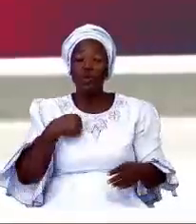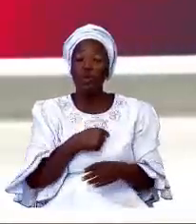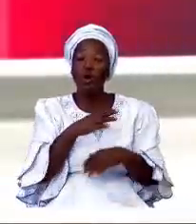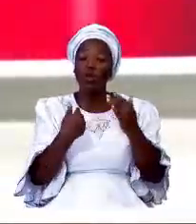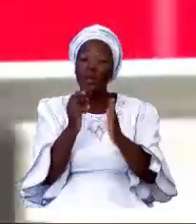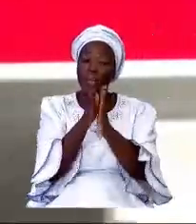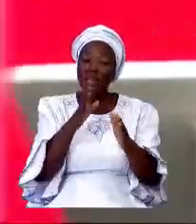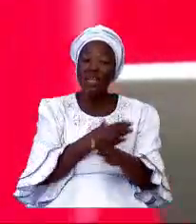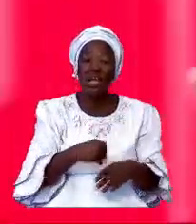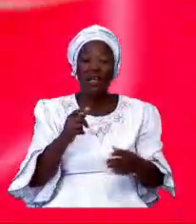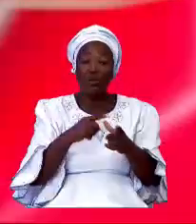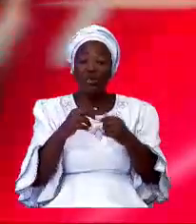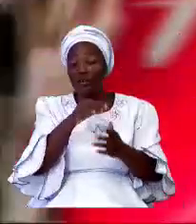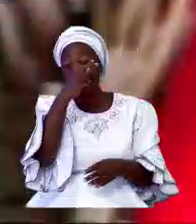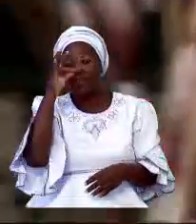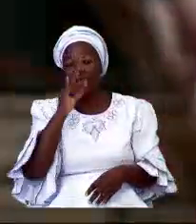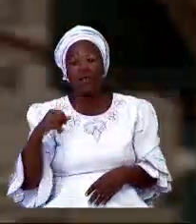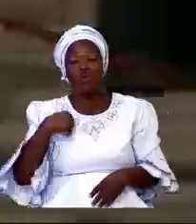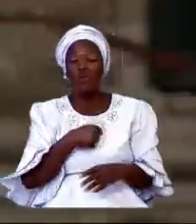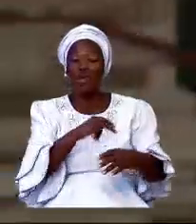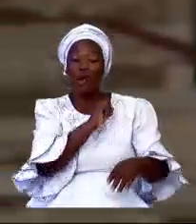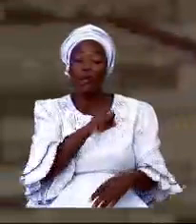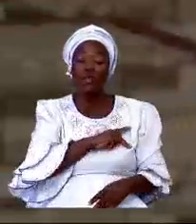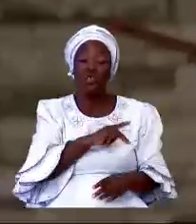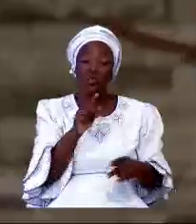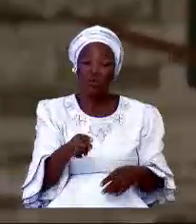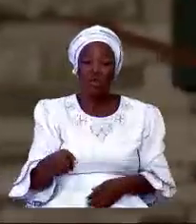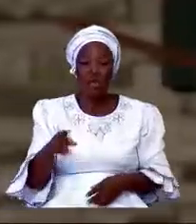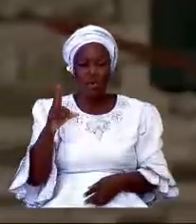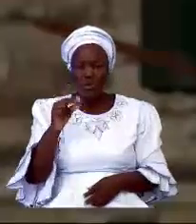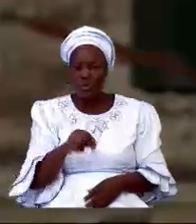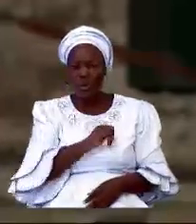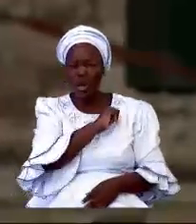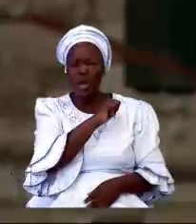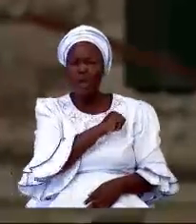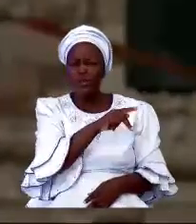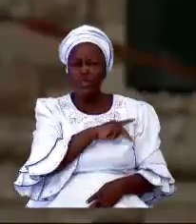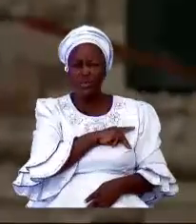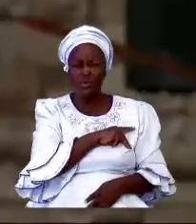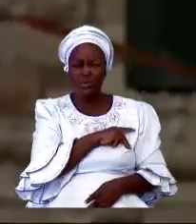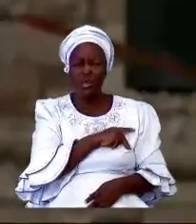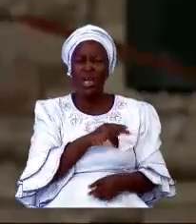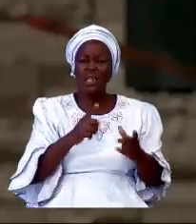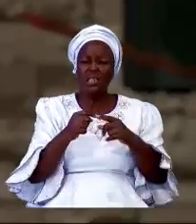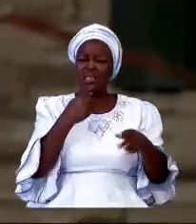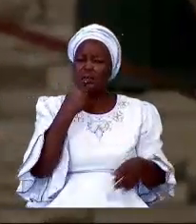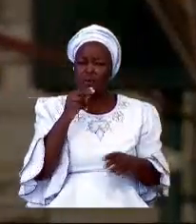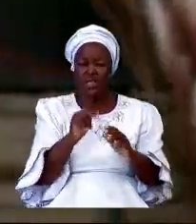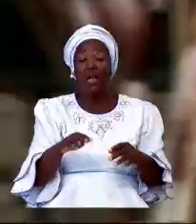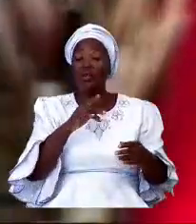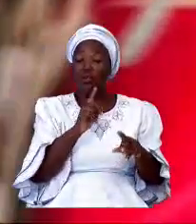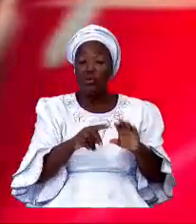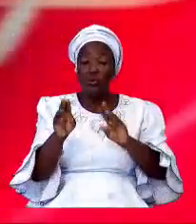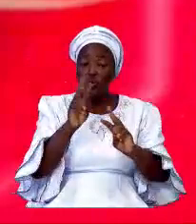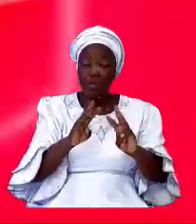you. All the praying and the fasting, we appreciate. No appreciation. He was so disappointed. In